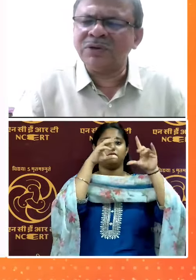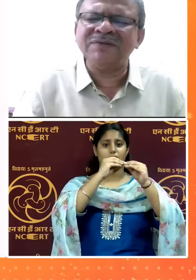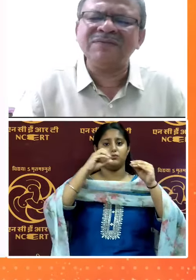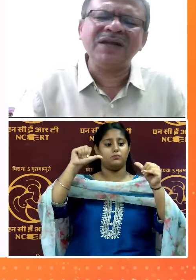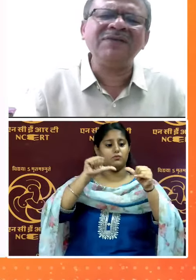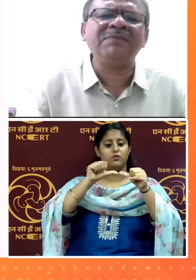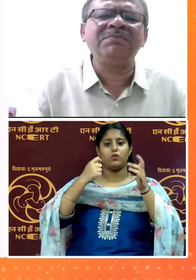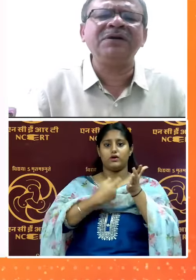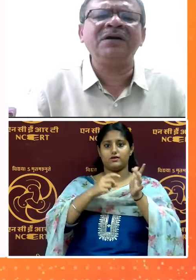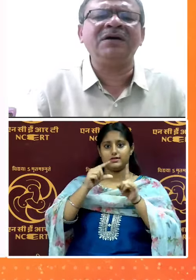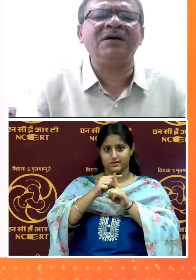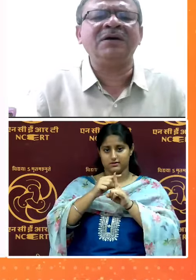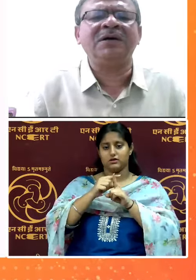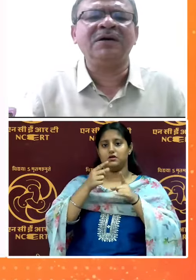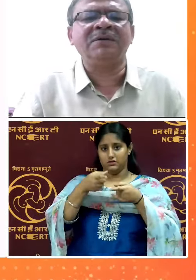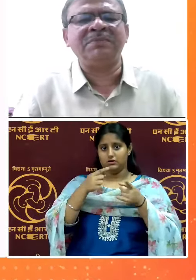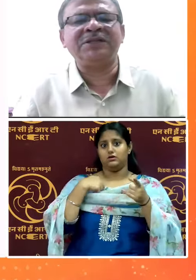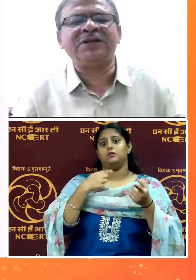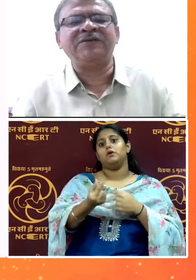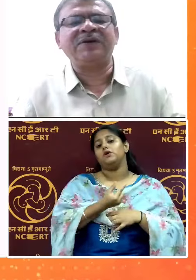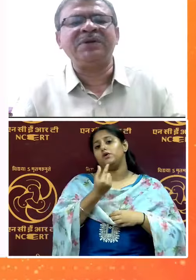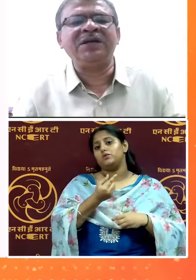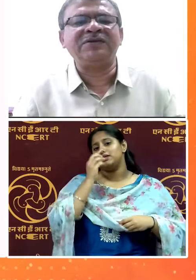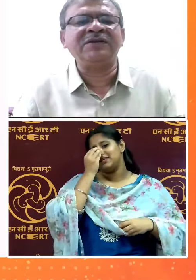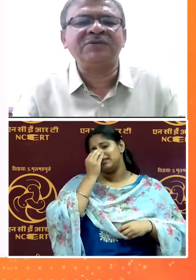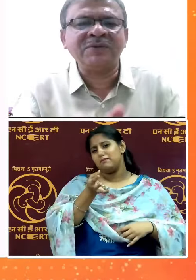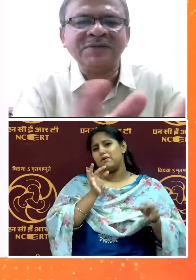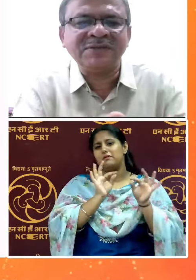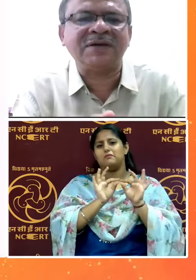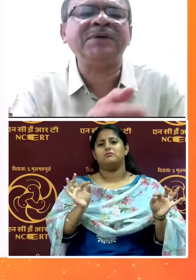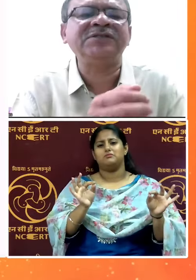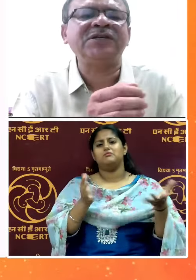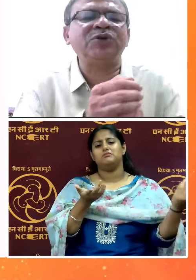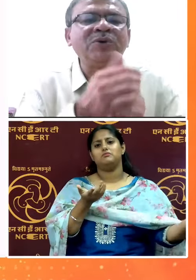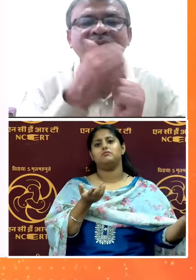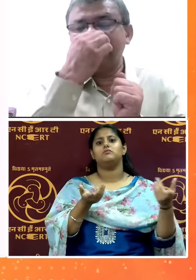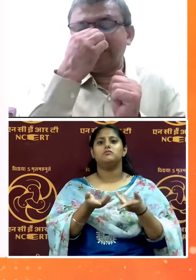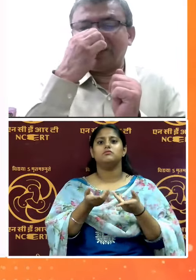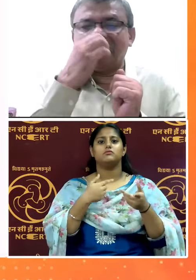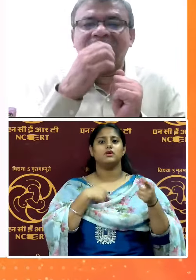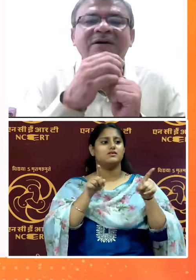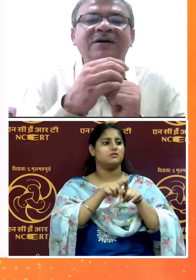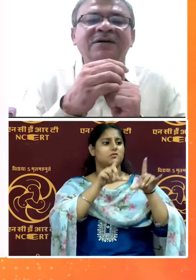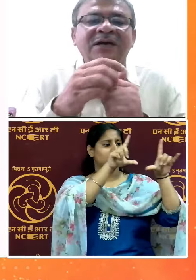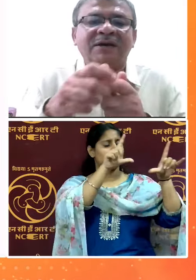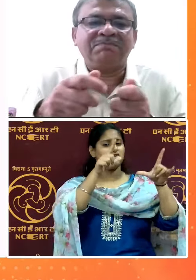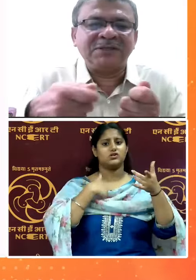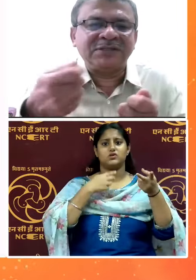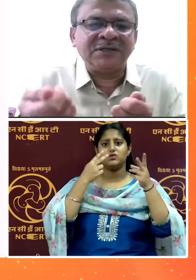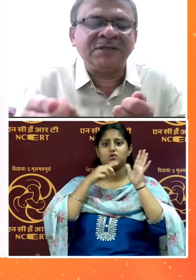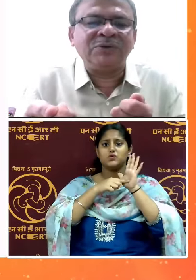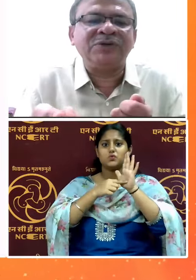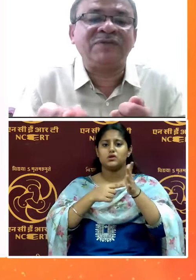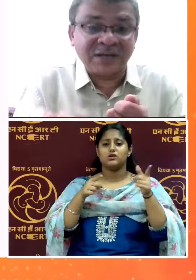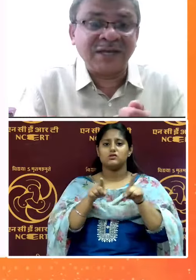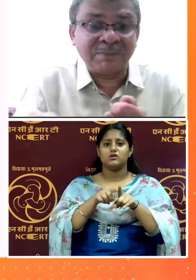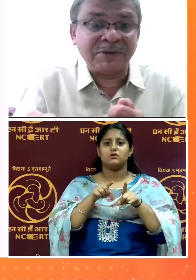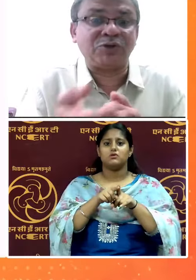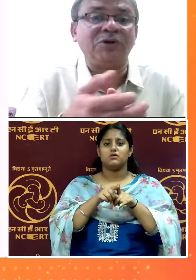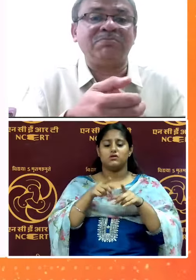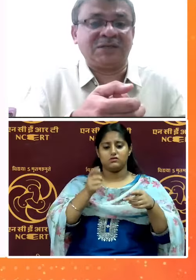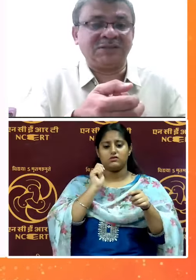communication board is a very simple method of communication. So this picture shows a person who is